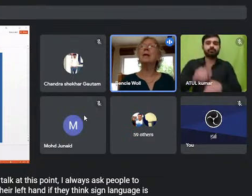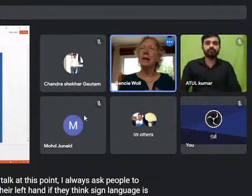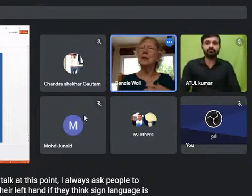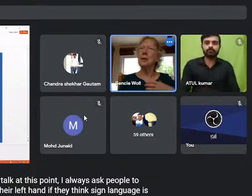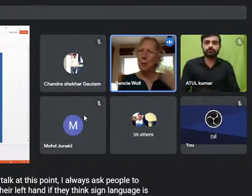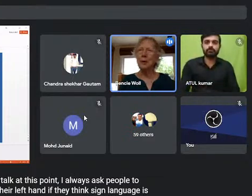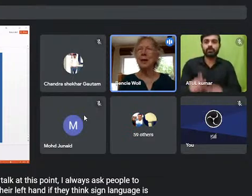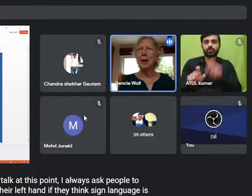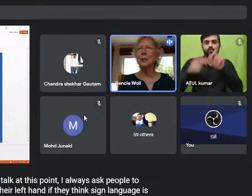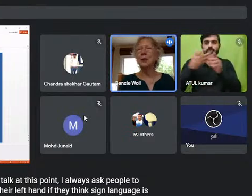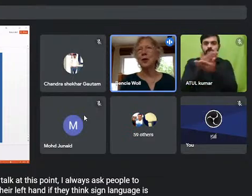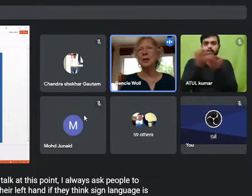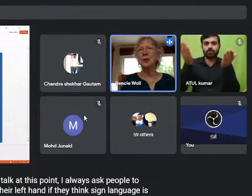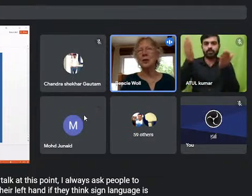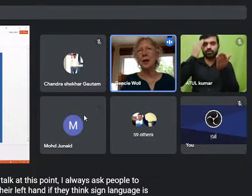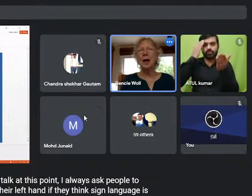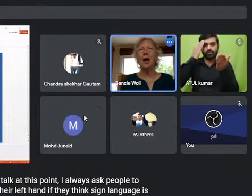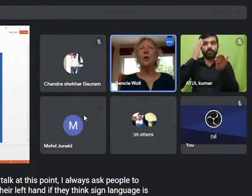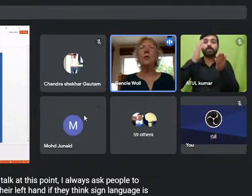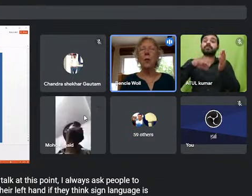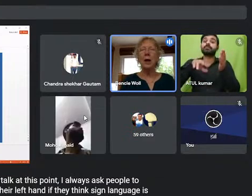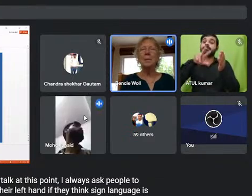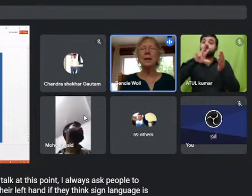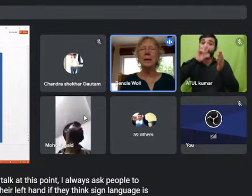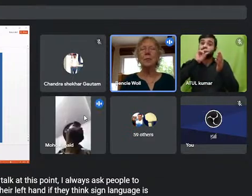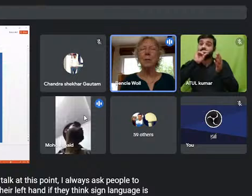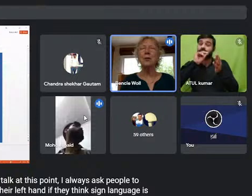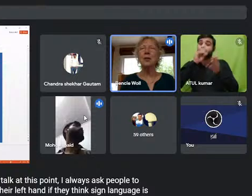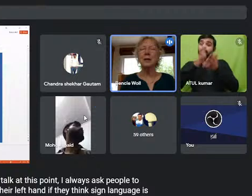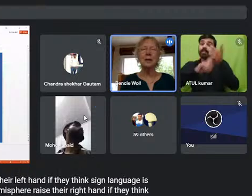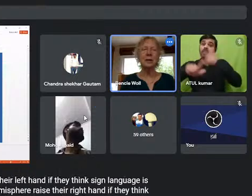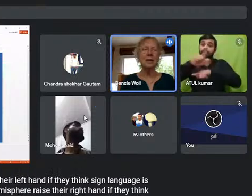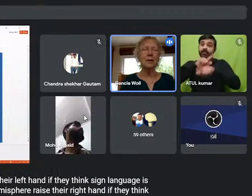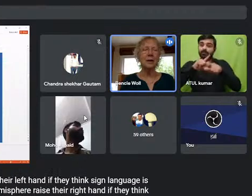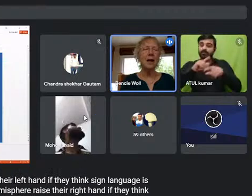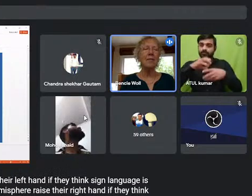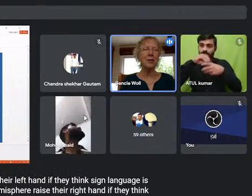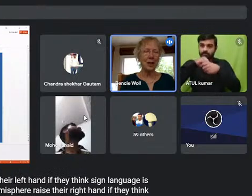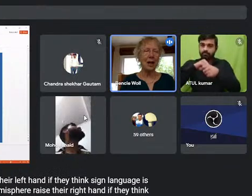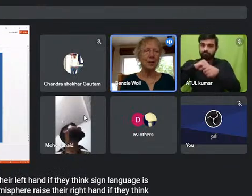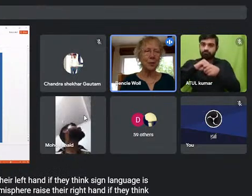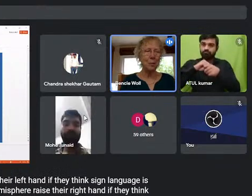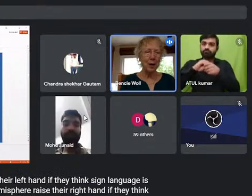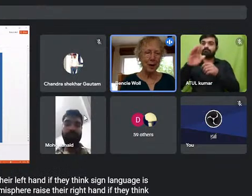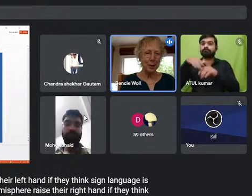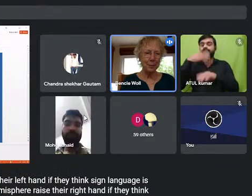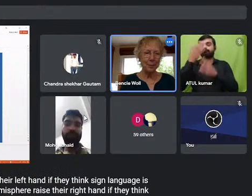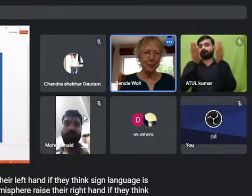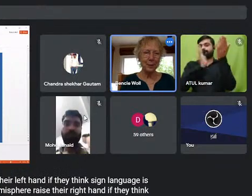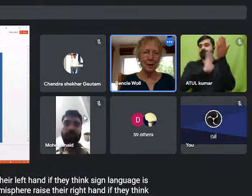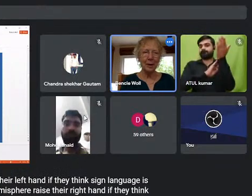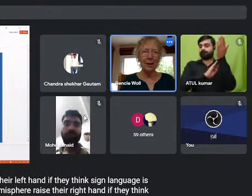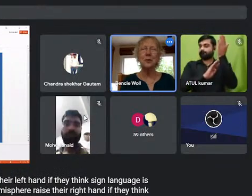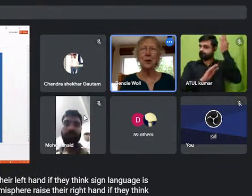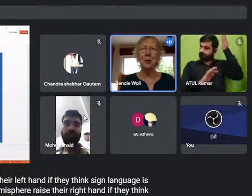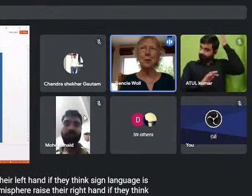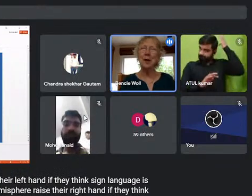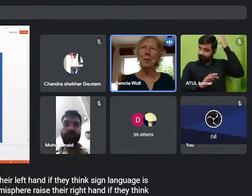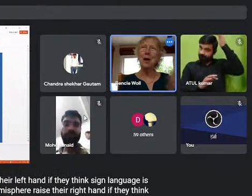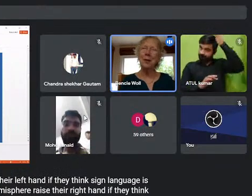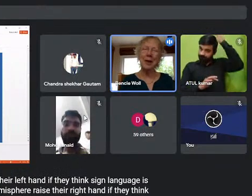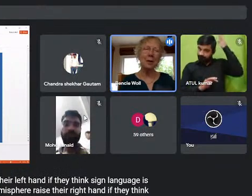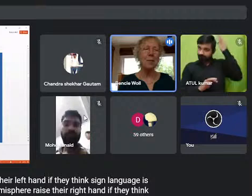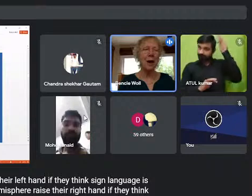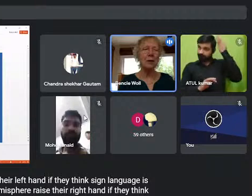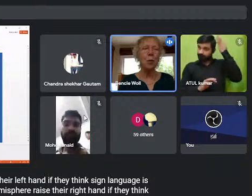know that spoken language is overwhelmingly represented in the left side of the brain.